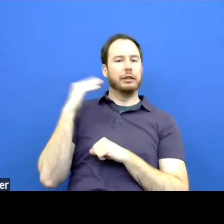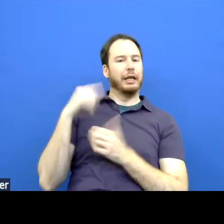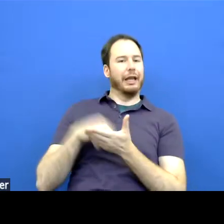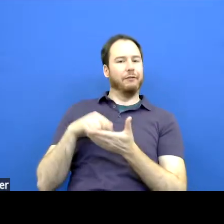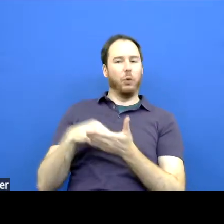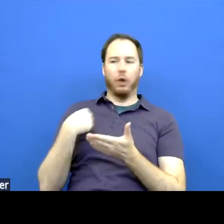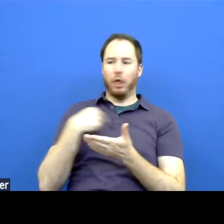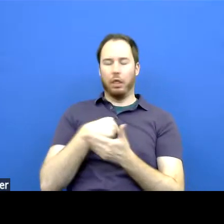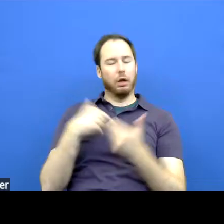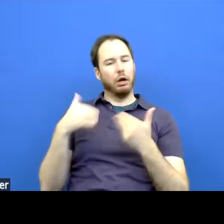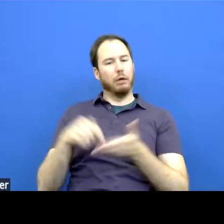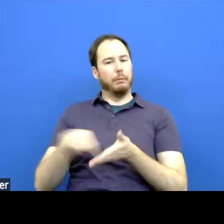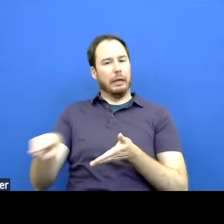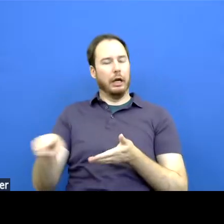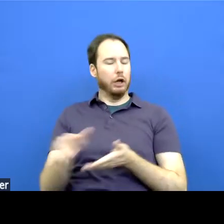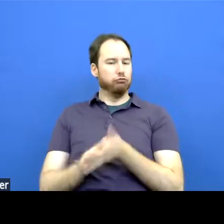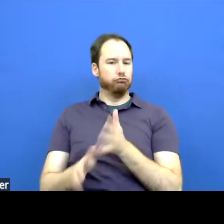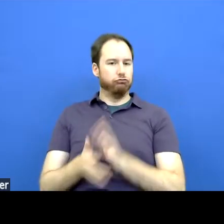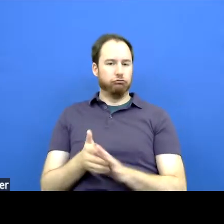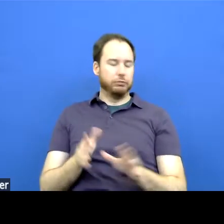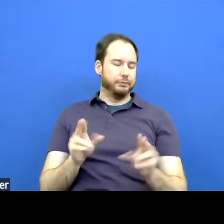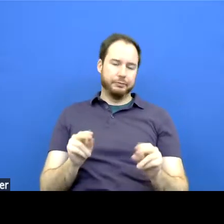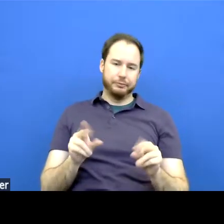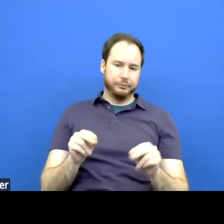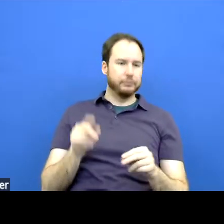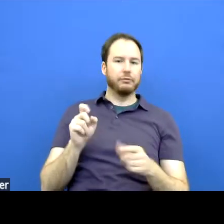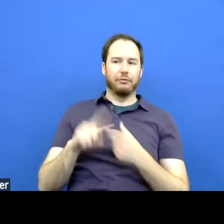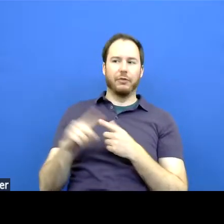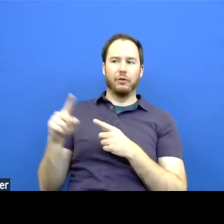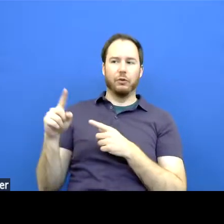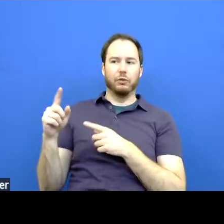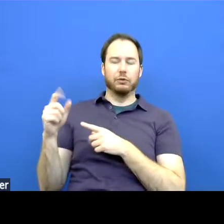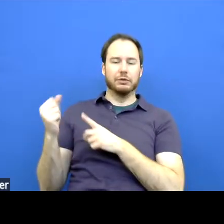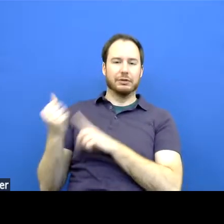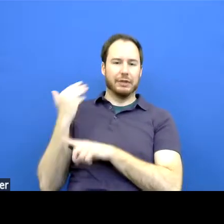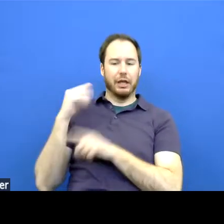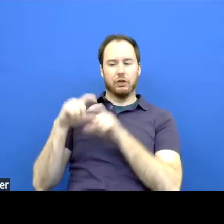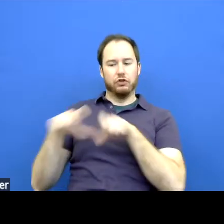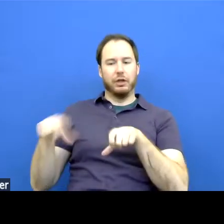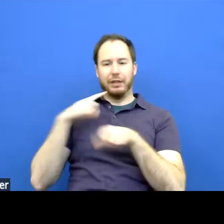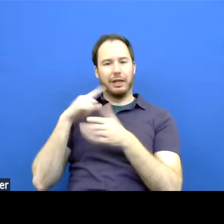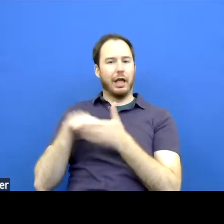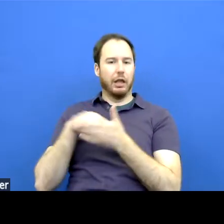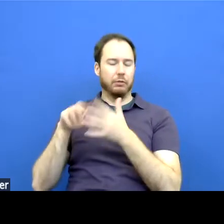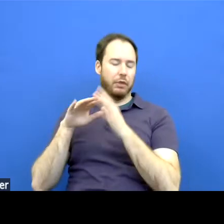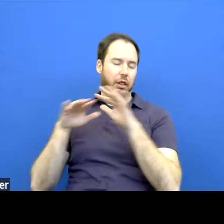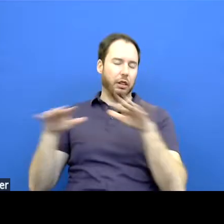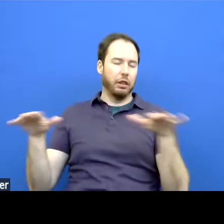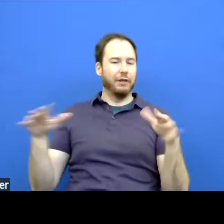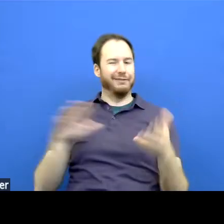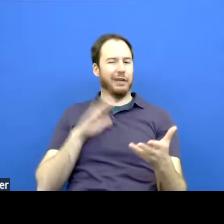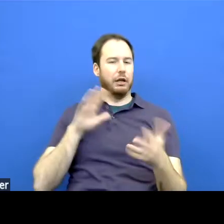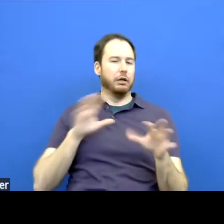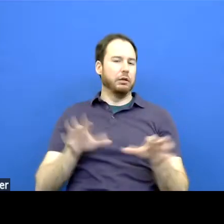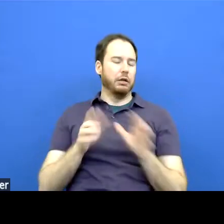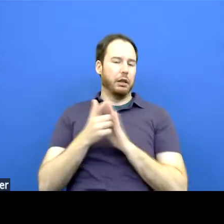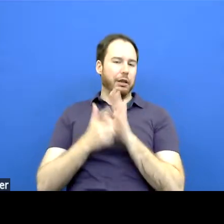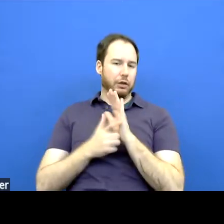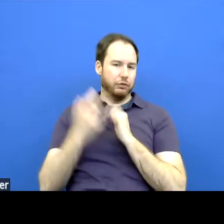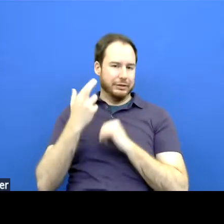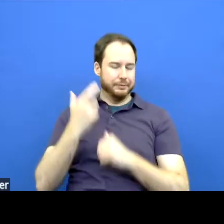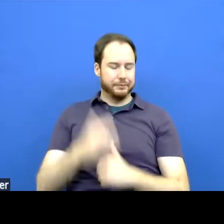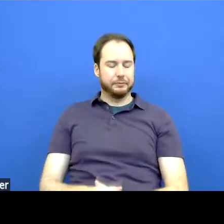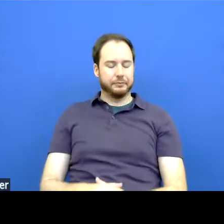we pay it and we get reimbursed. They actually have to have done the work. So it just changed the schedule as to when it